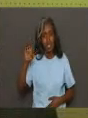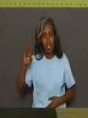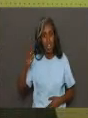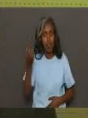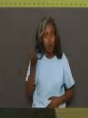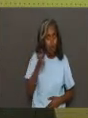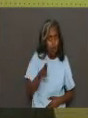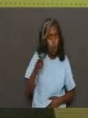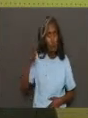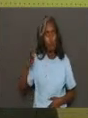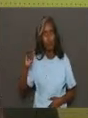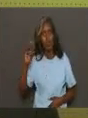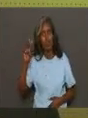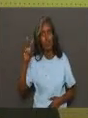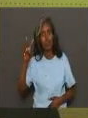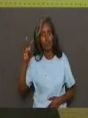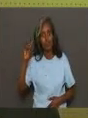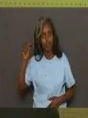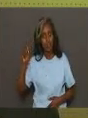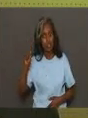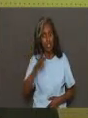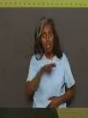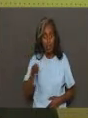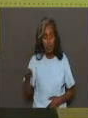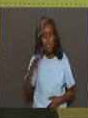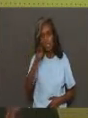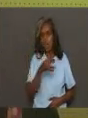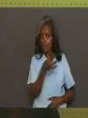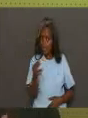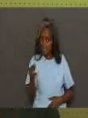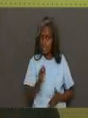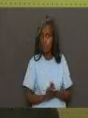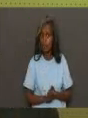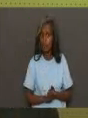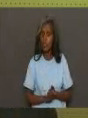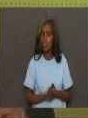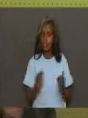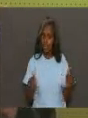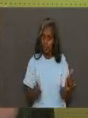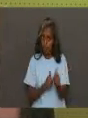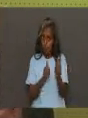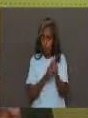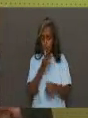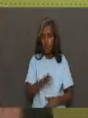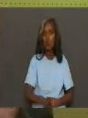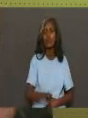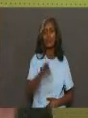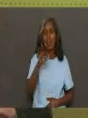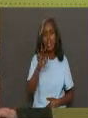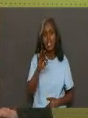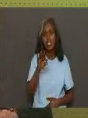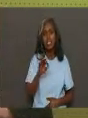rescale, or pivot rows in a matrix in order